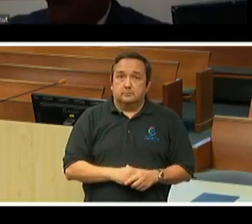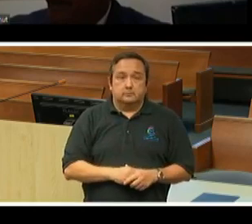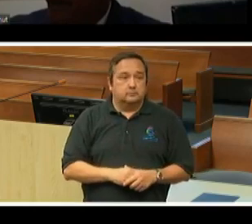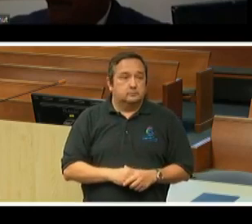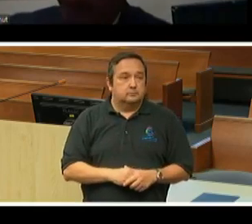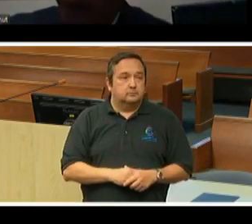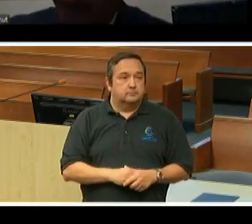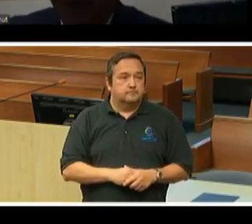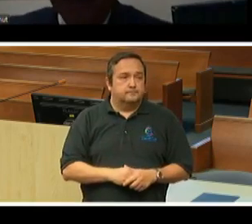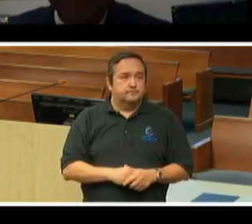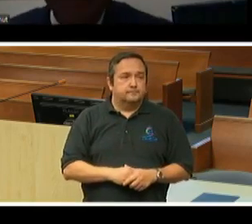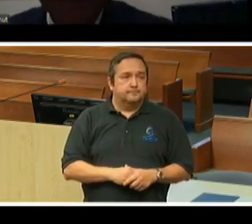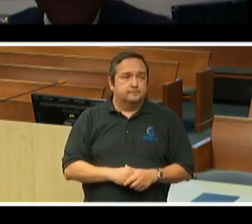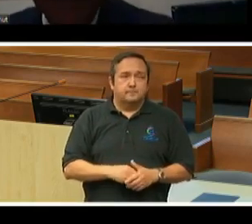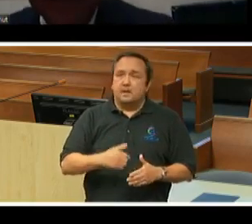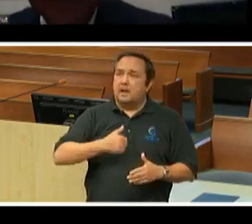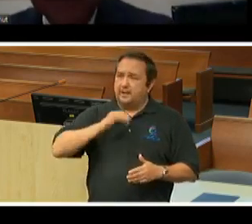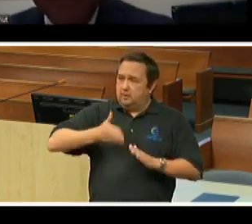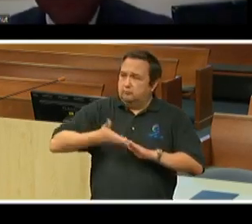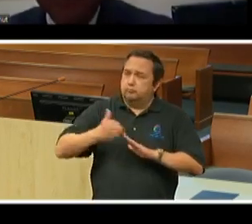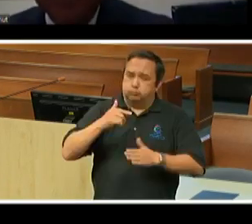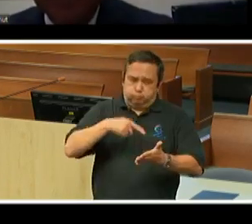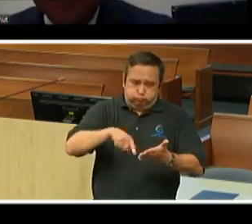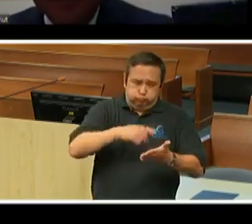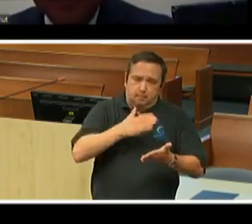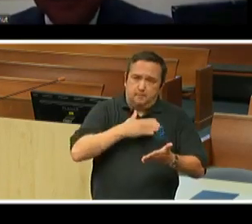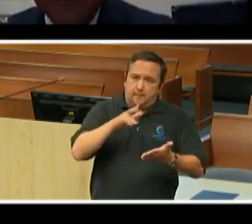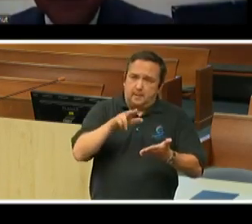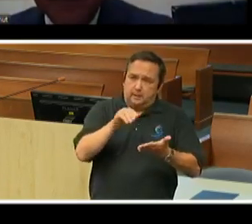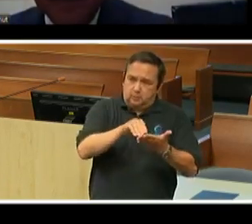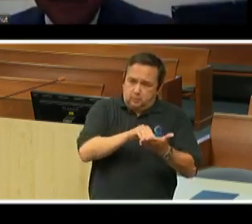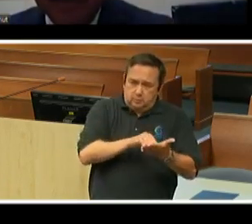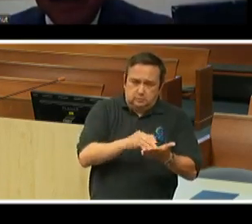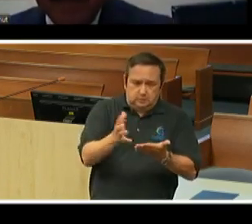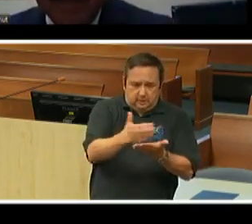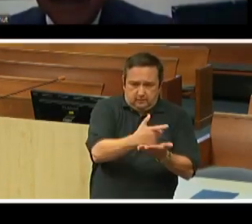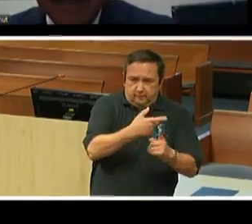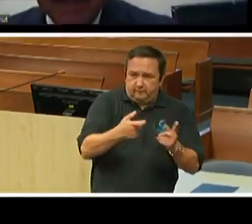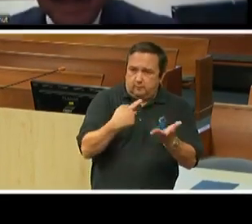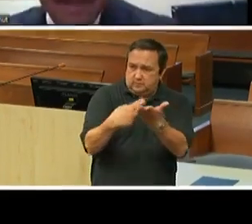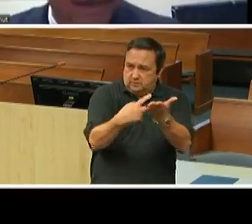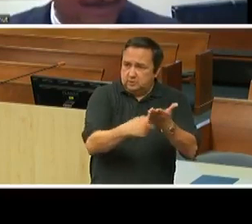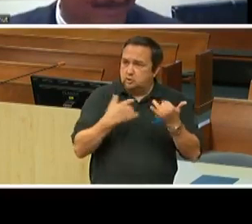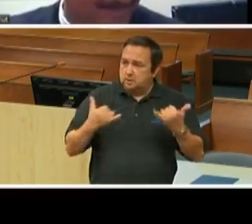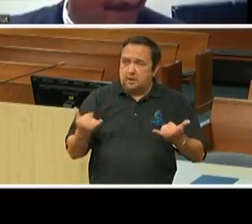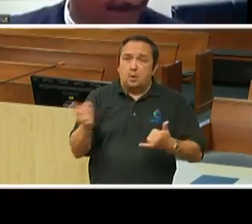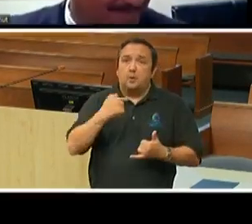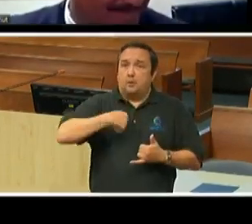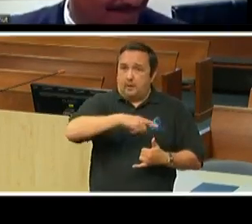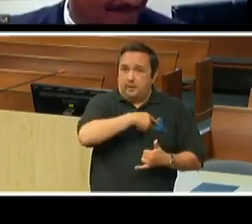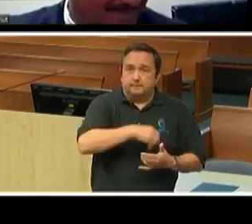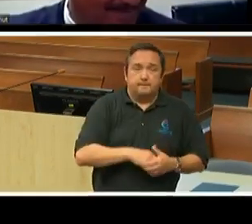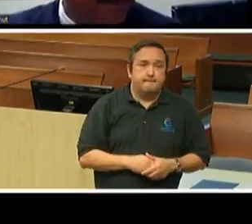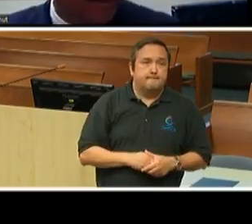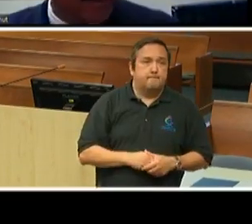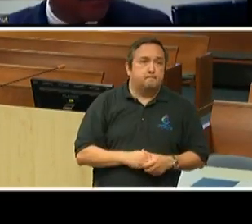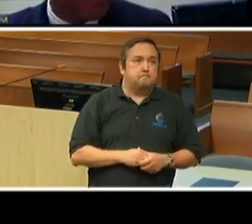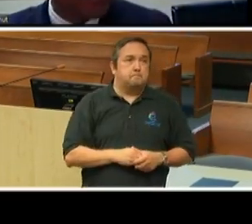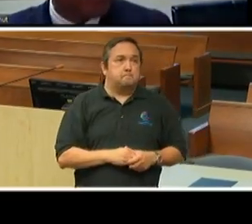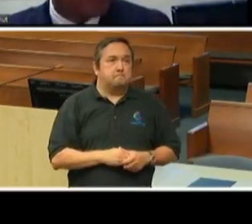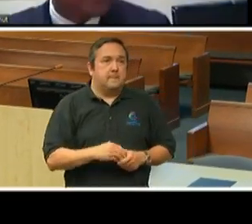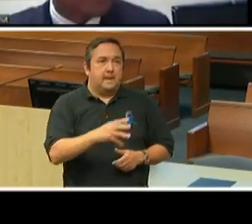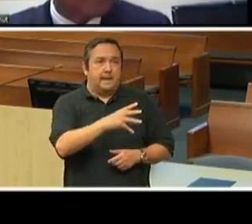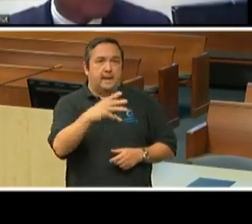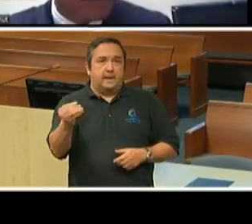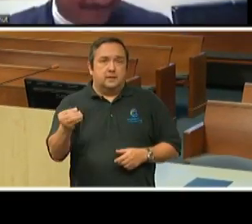Mr. Chair, I can go through my notes and what I've gathered from the discussion here on where we're at. And you can